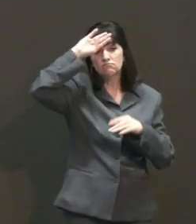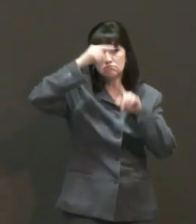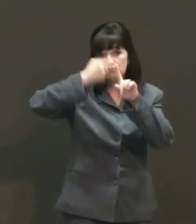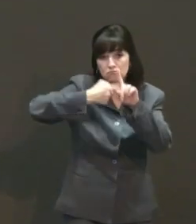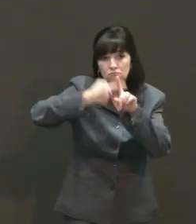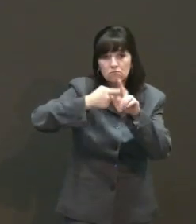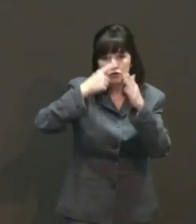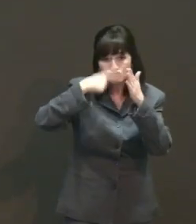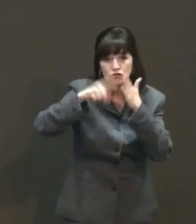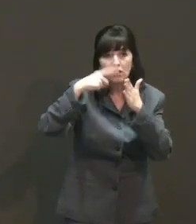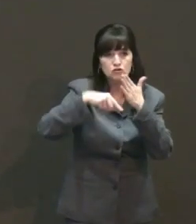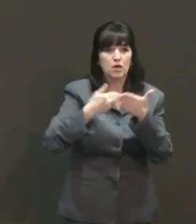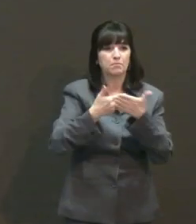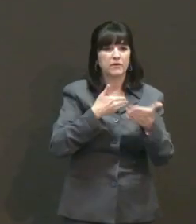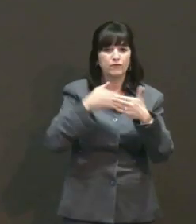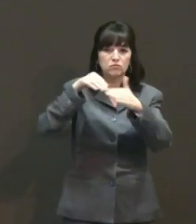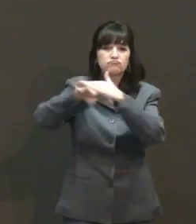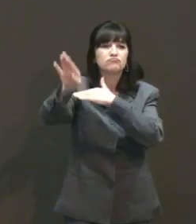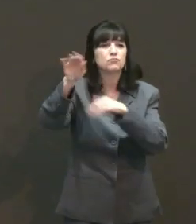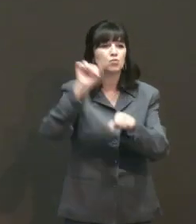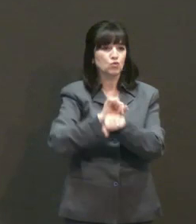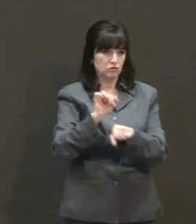fever.